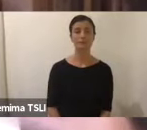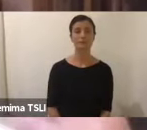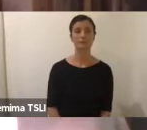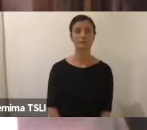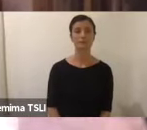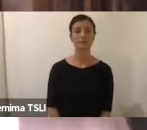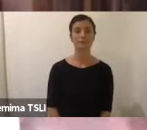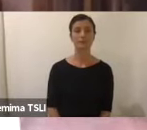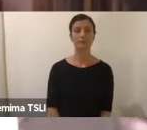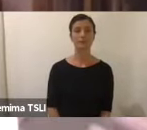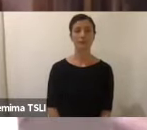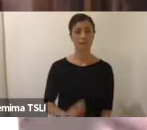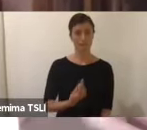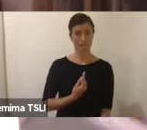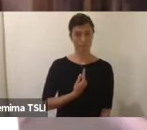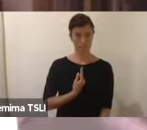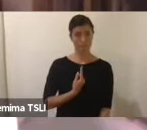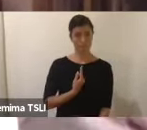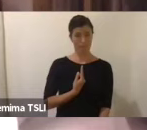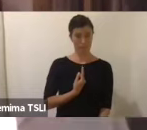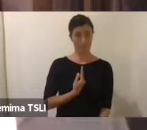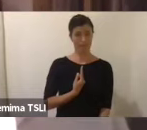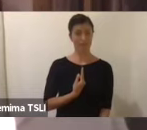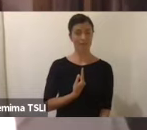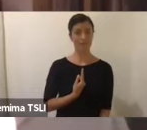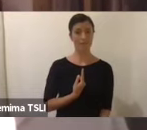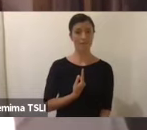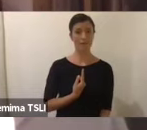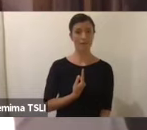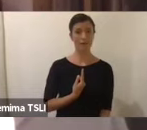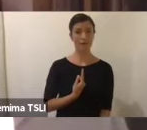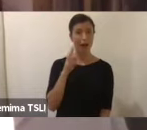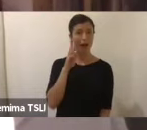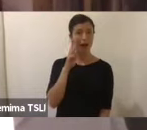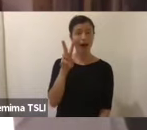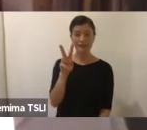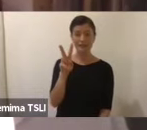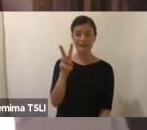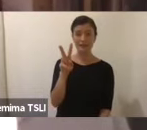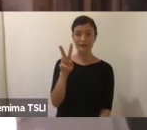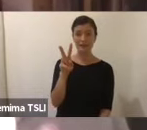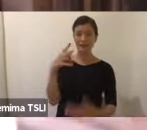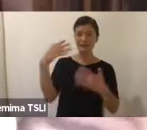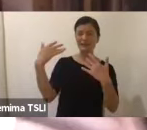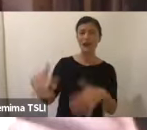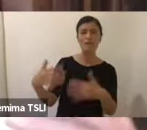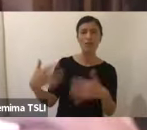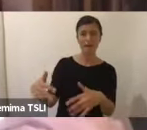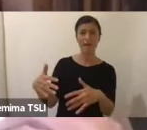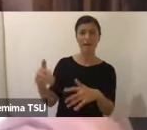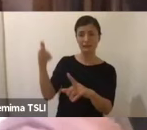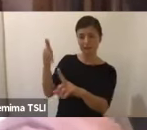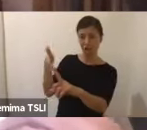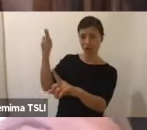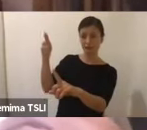speak for anybody else others i i recognize the huge suffering that is directly caused and i also recognize that